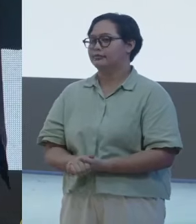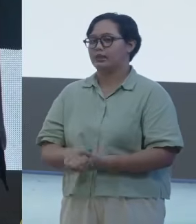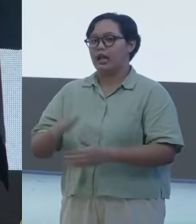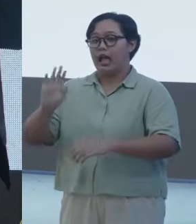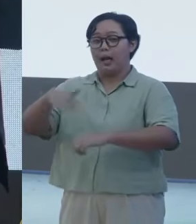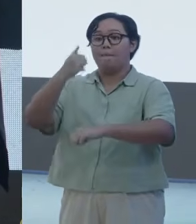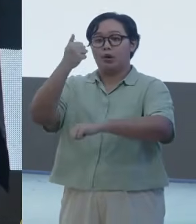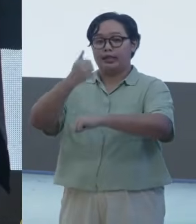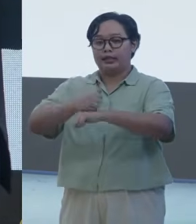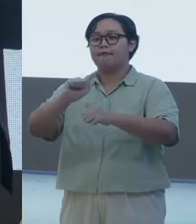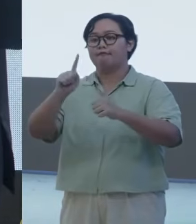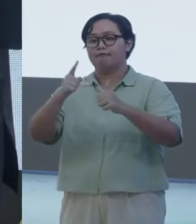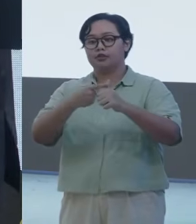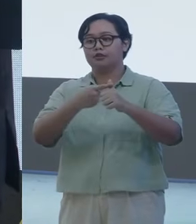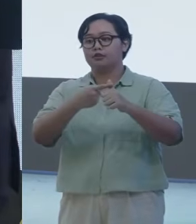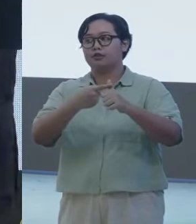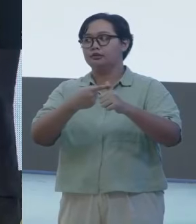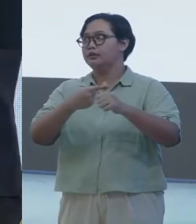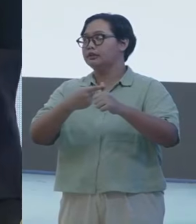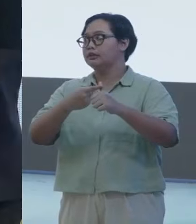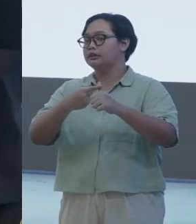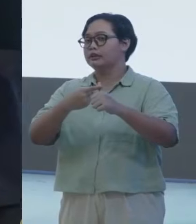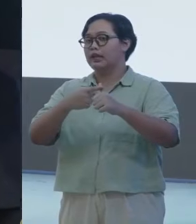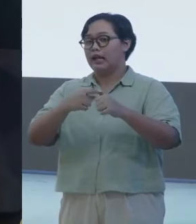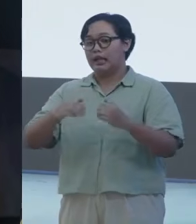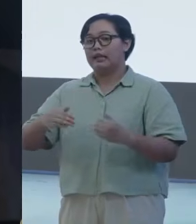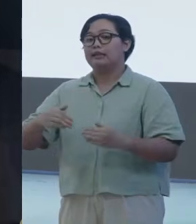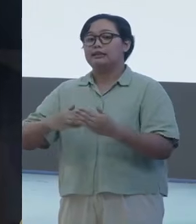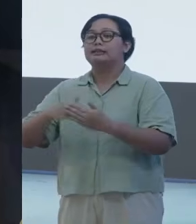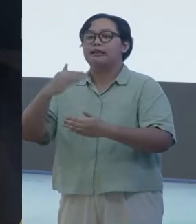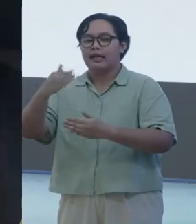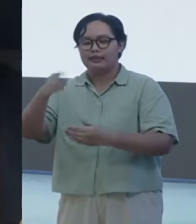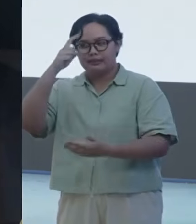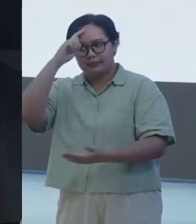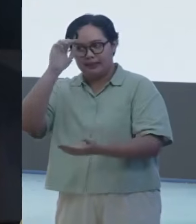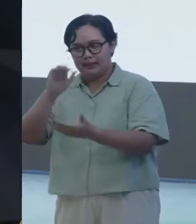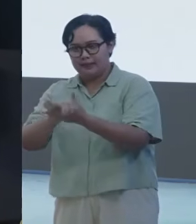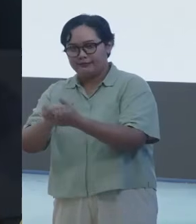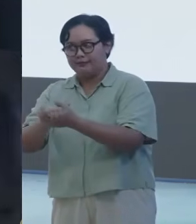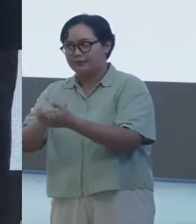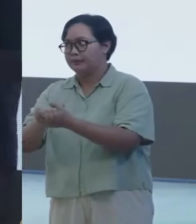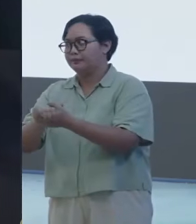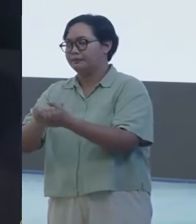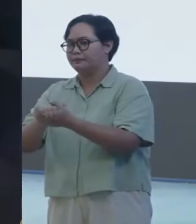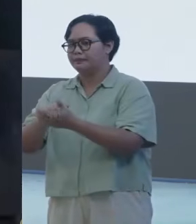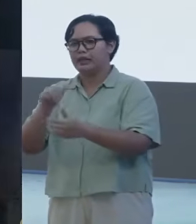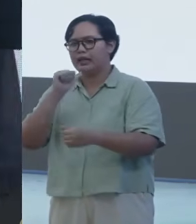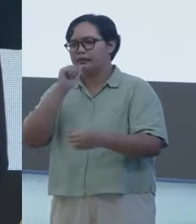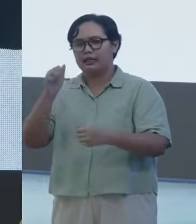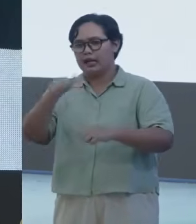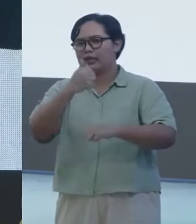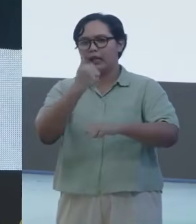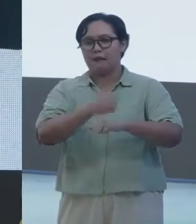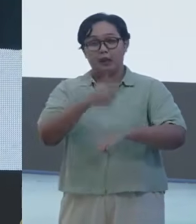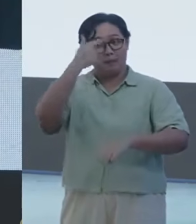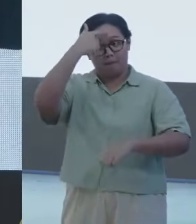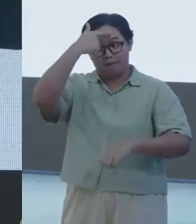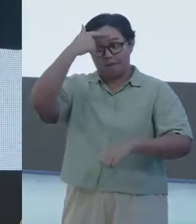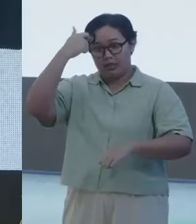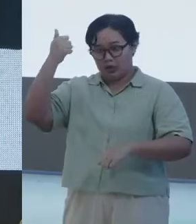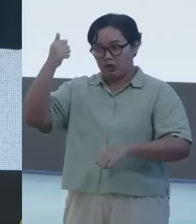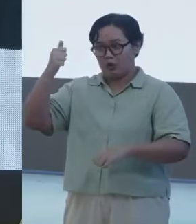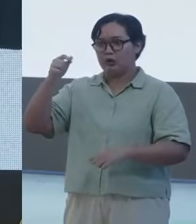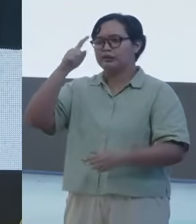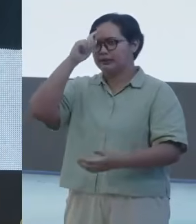Appointed first, then they believed. They were not appointed because they